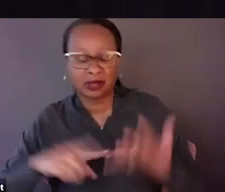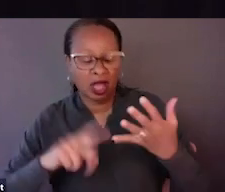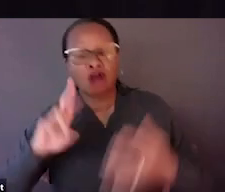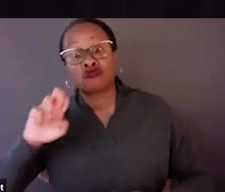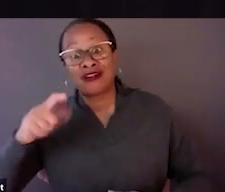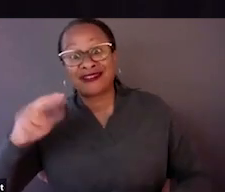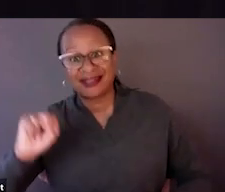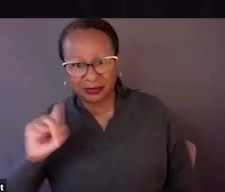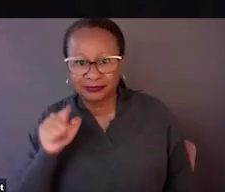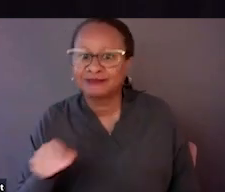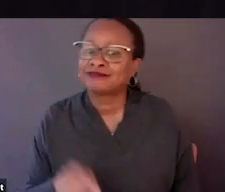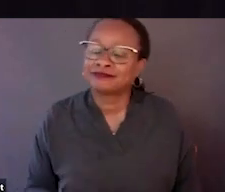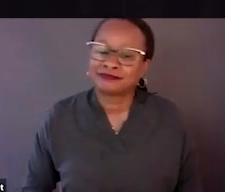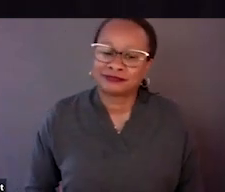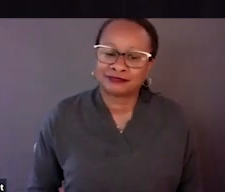people have